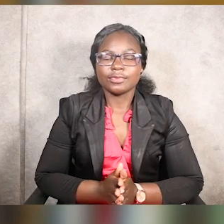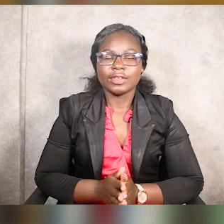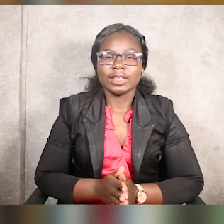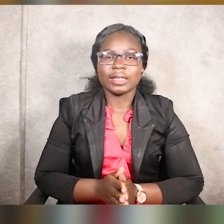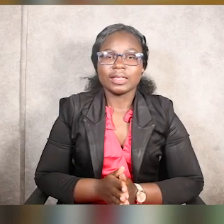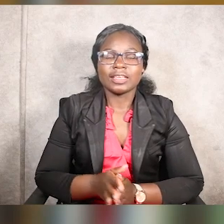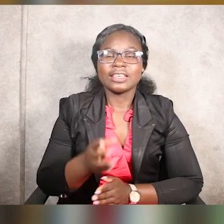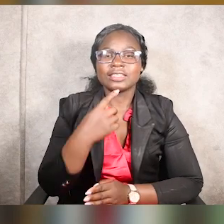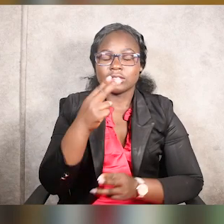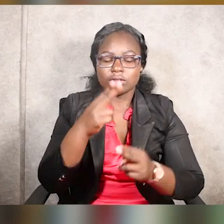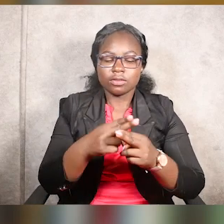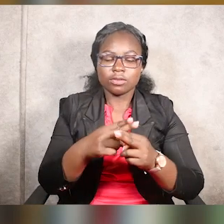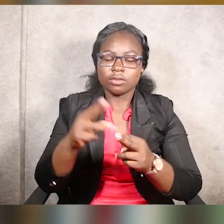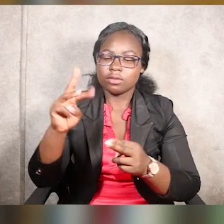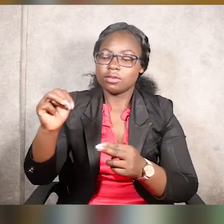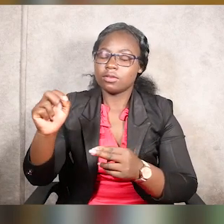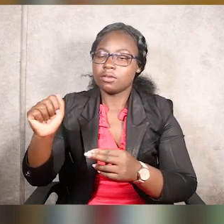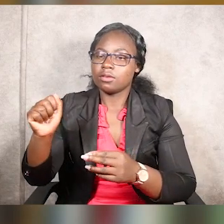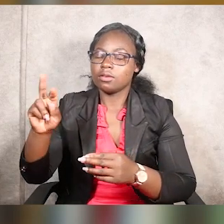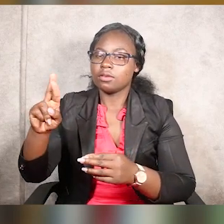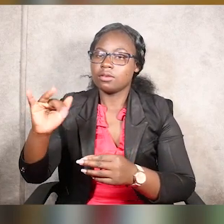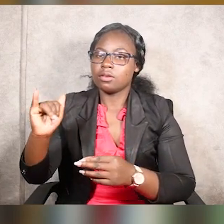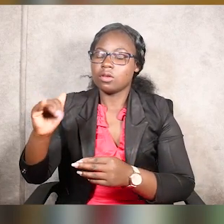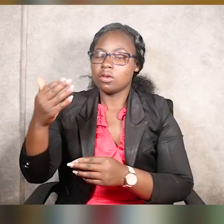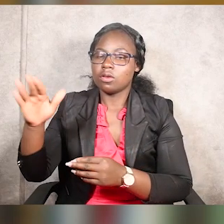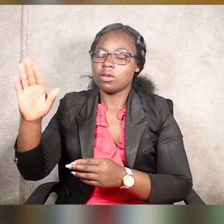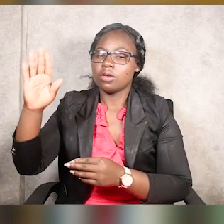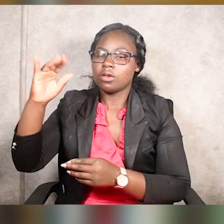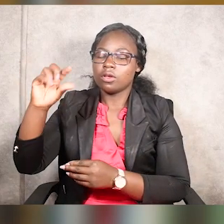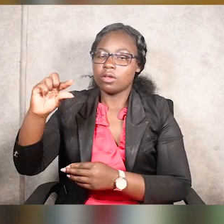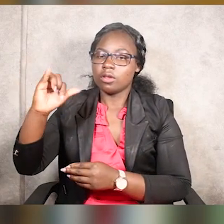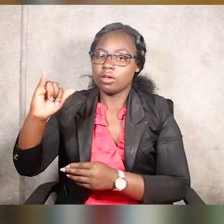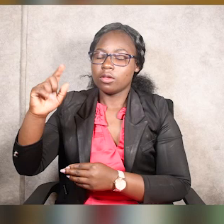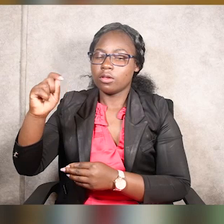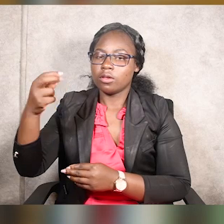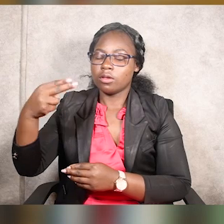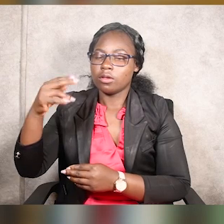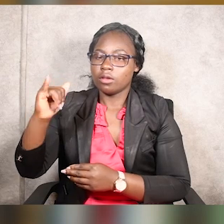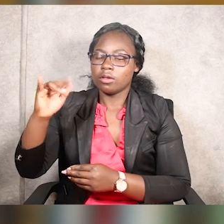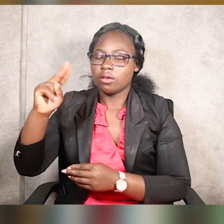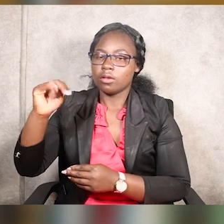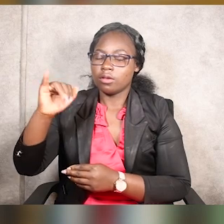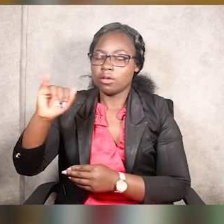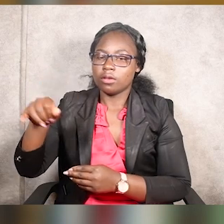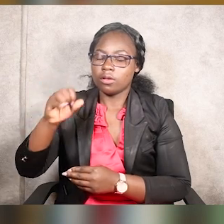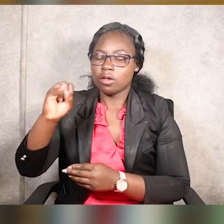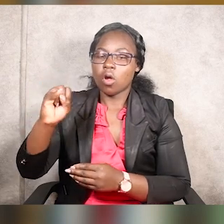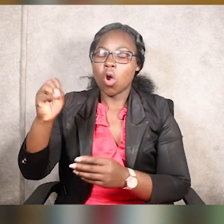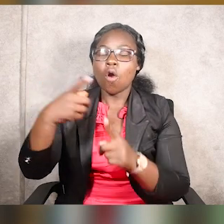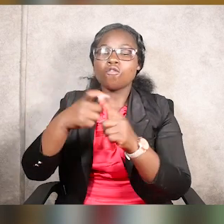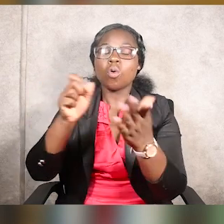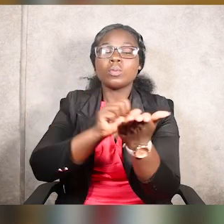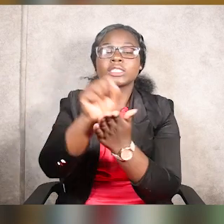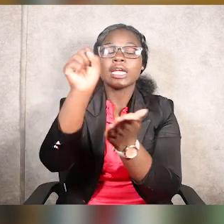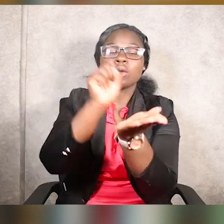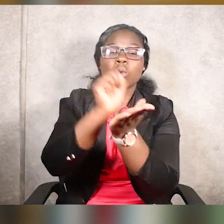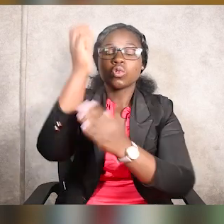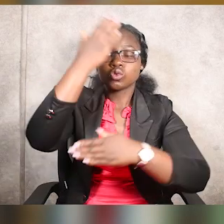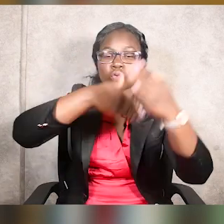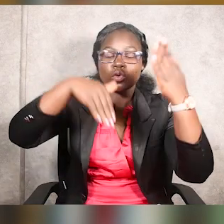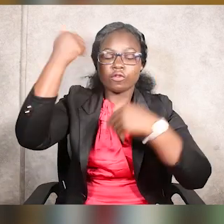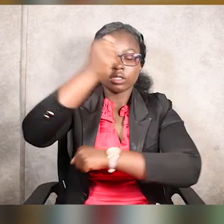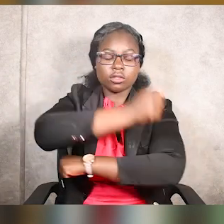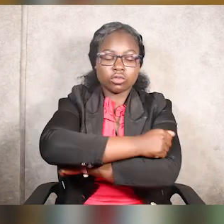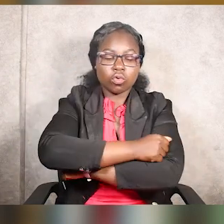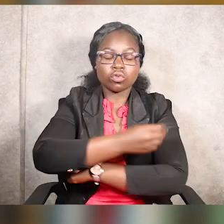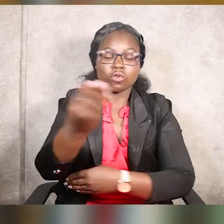So, my name is Mary Githinji from St. Paul's University in the School of Business and